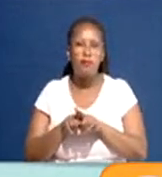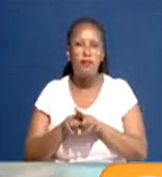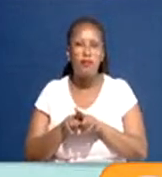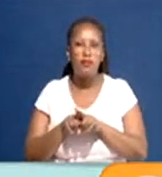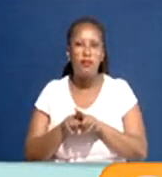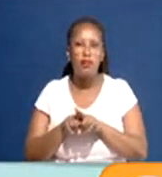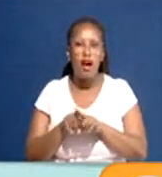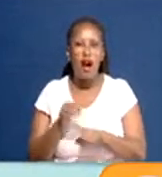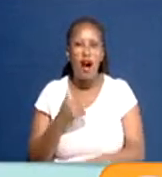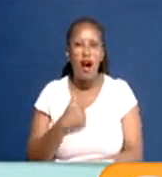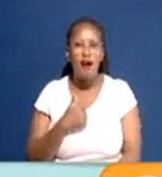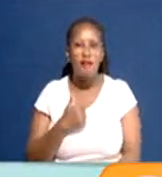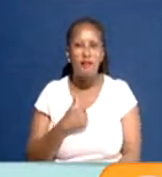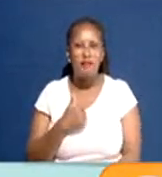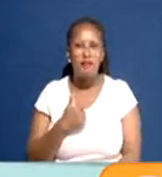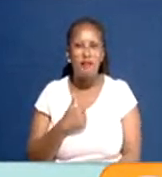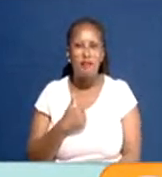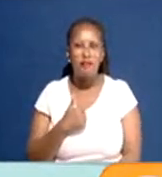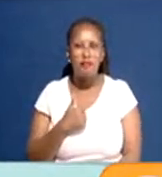tuko na